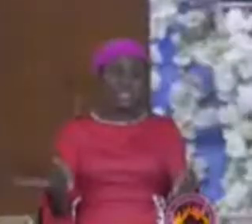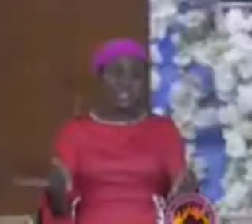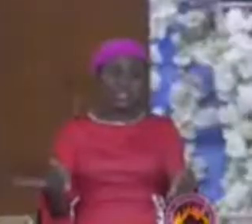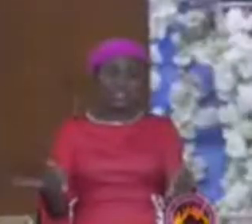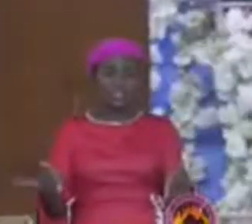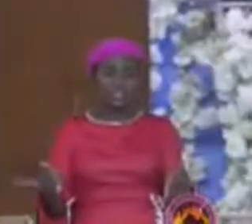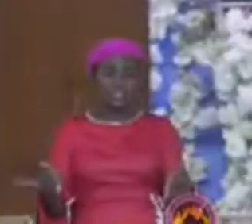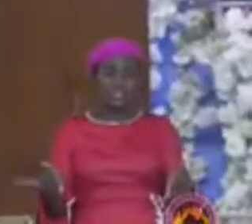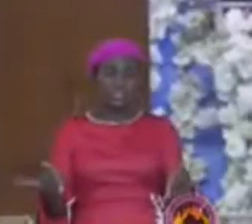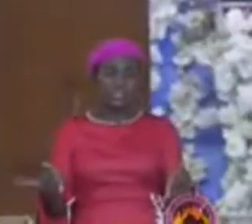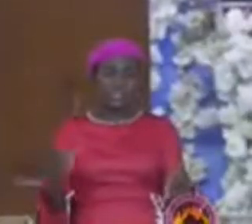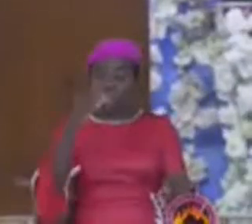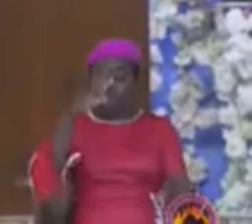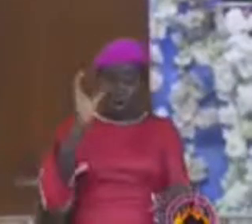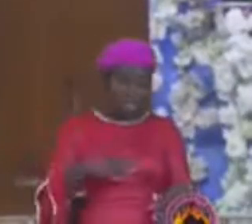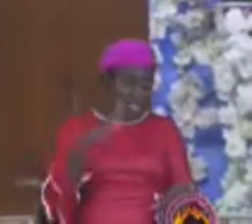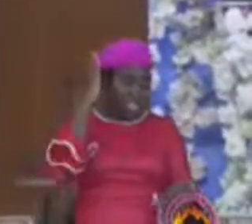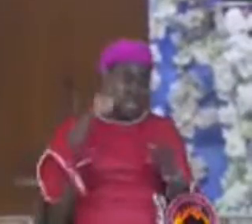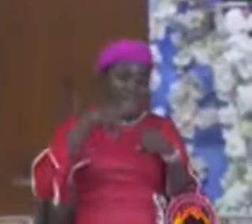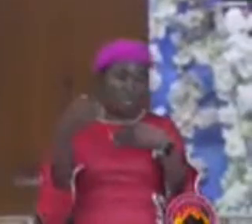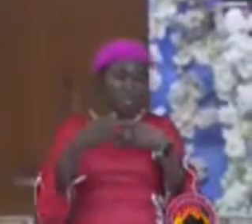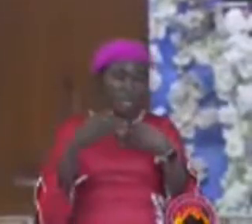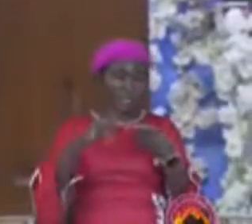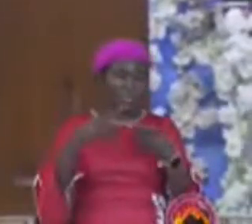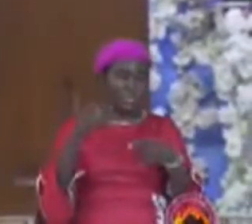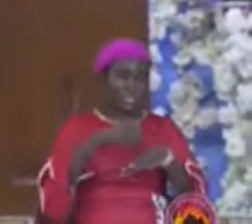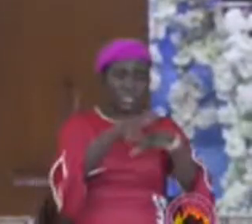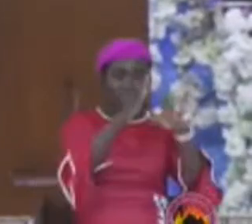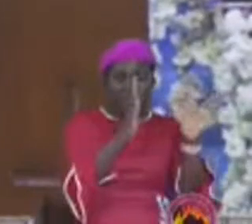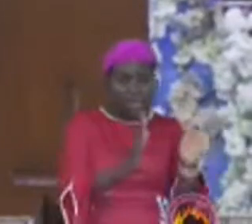Curses shall go back to the senders.